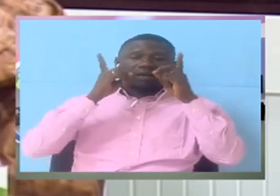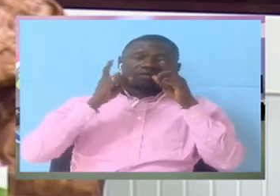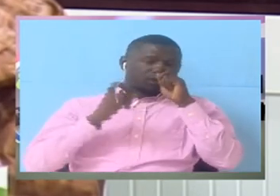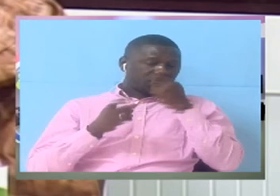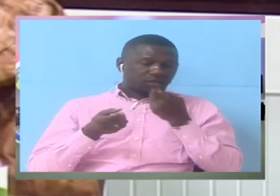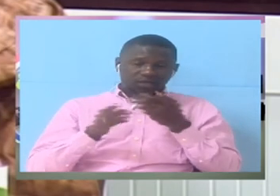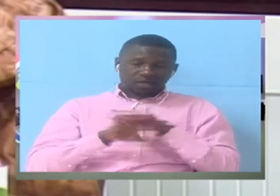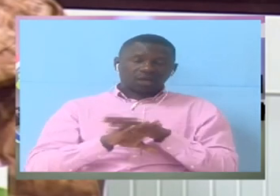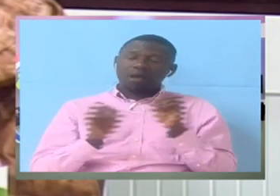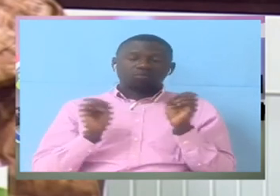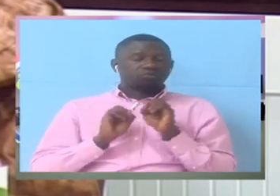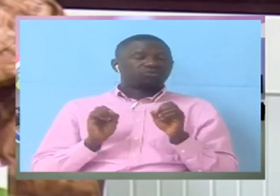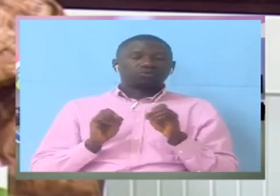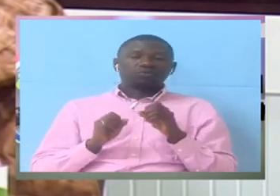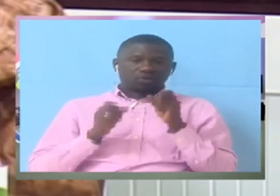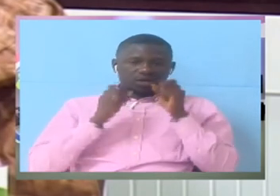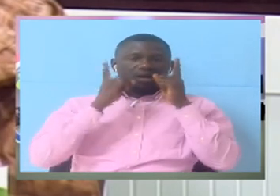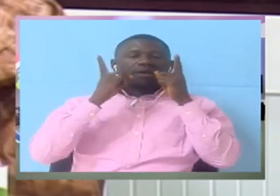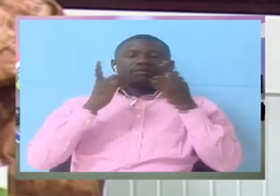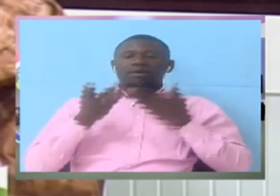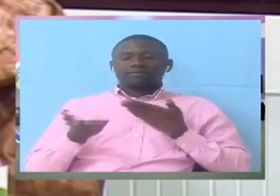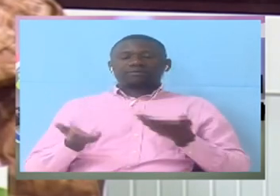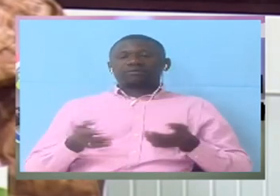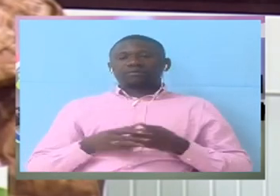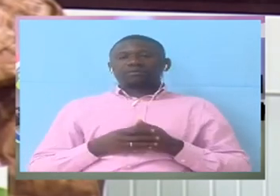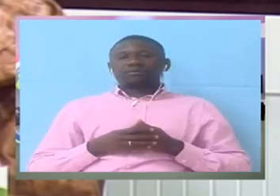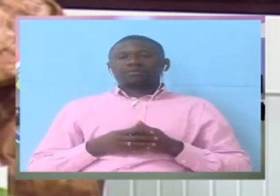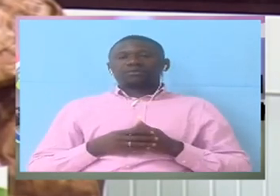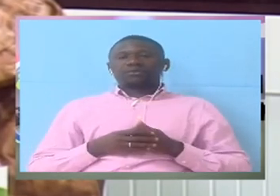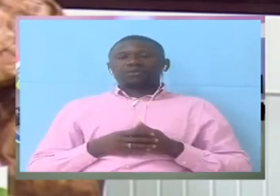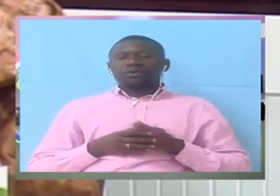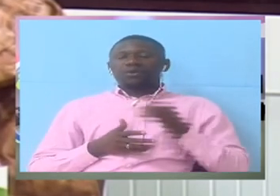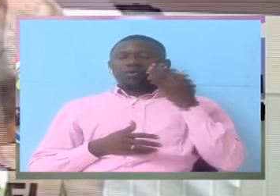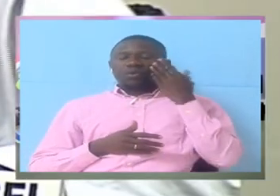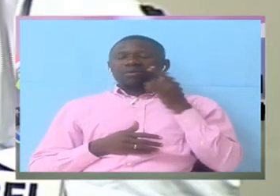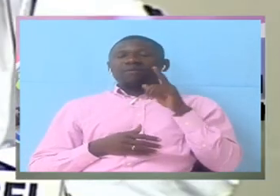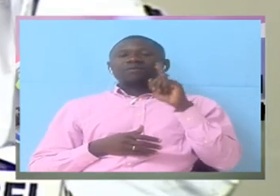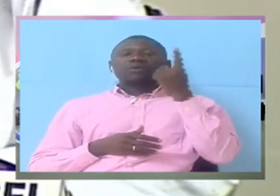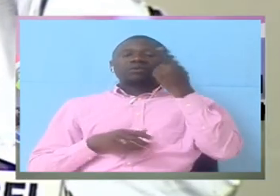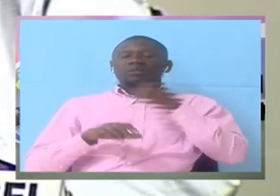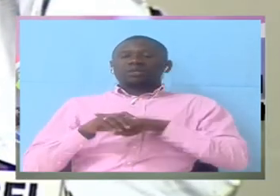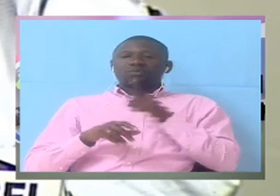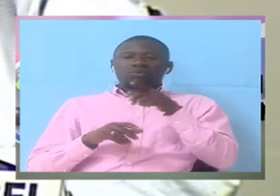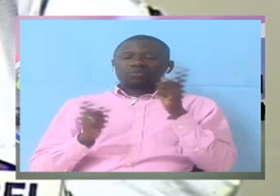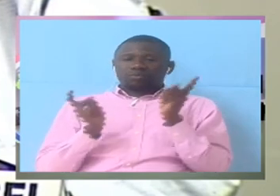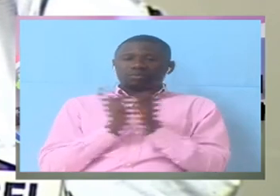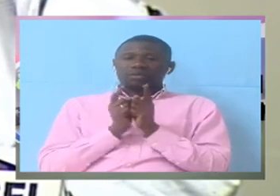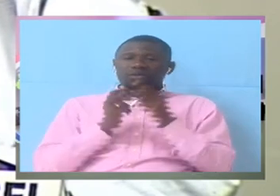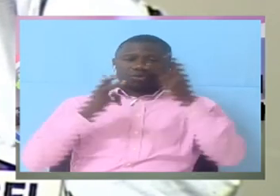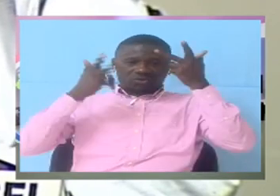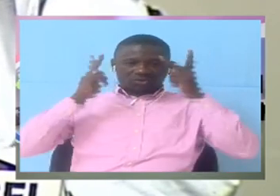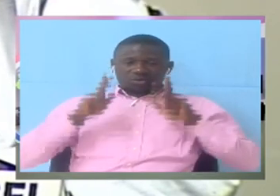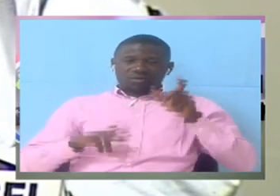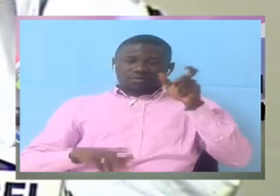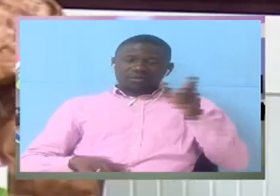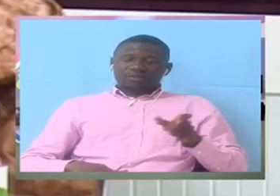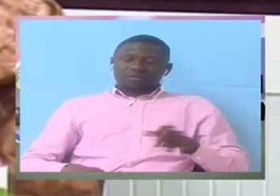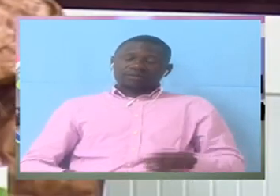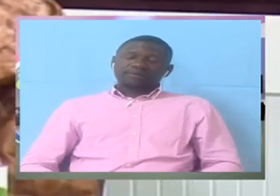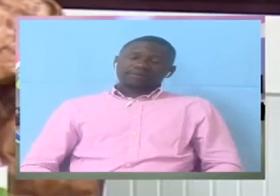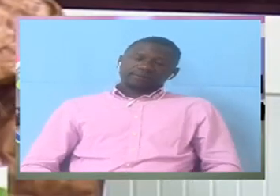inmates knew that they were still alive. When was the first time you met a lawyer? Lang al nata lawyer je watu